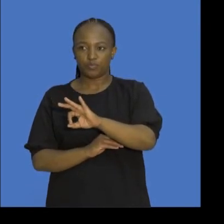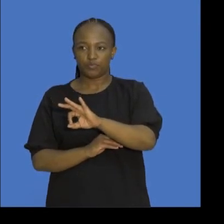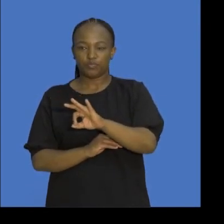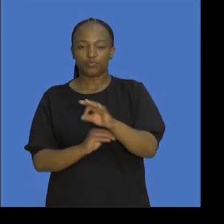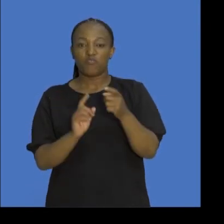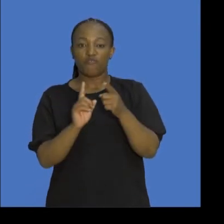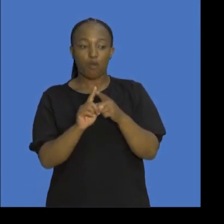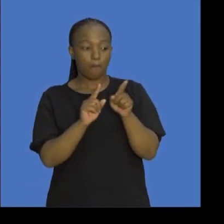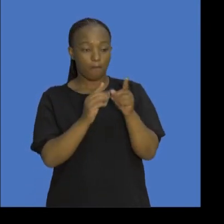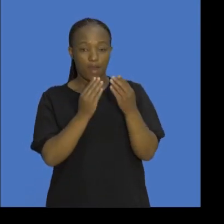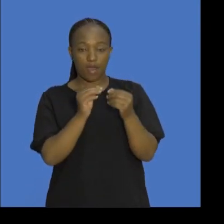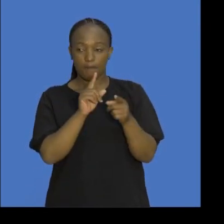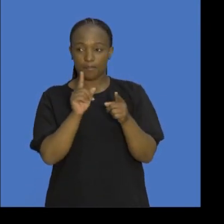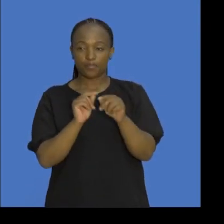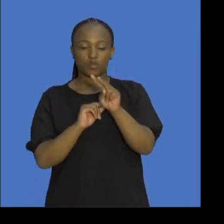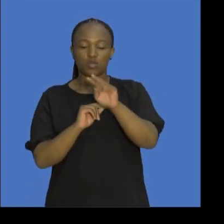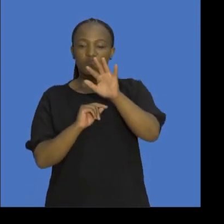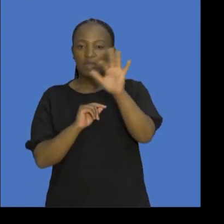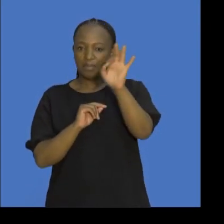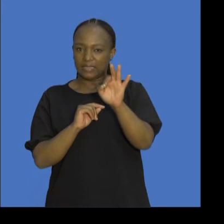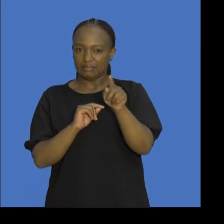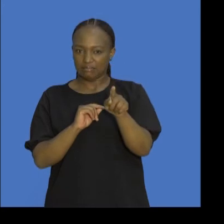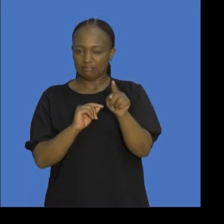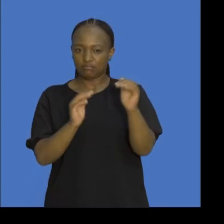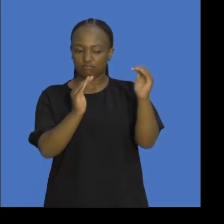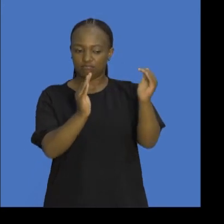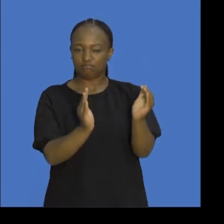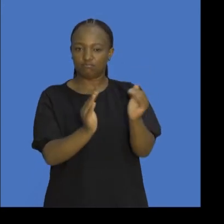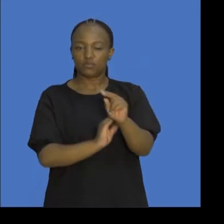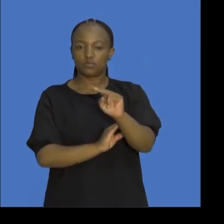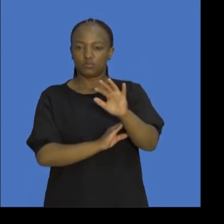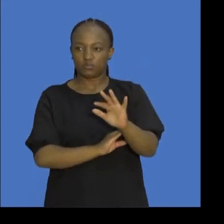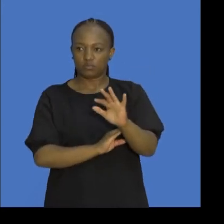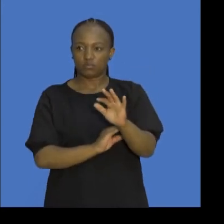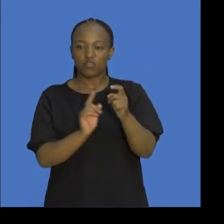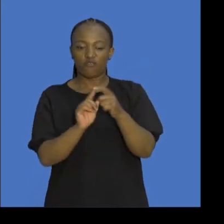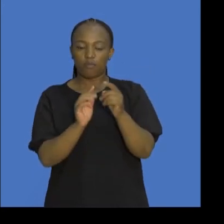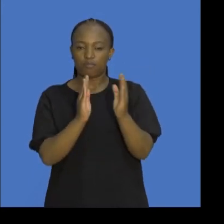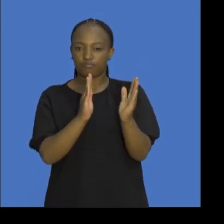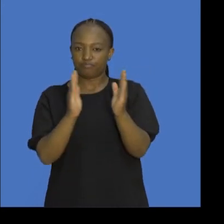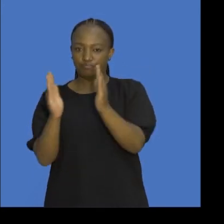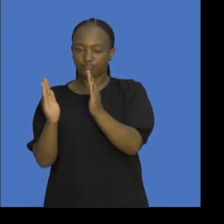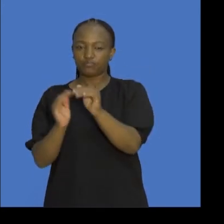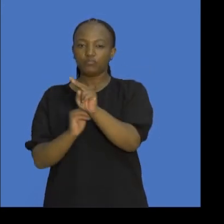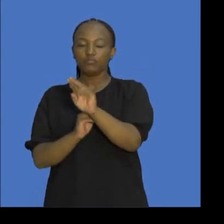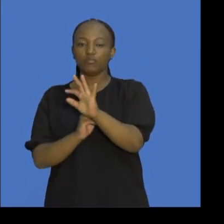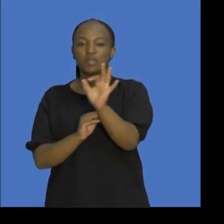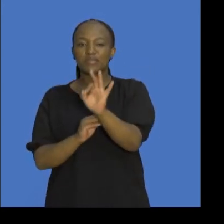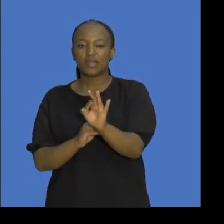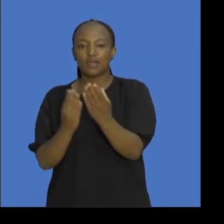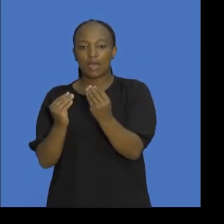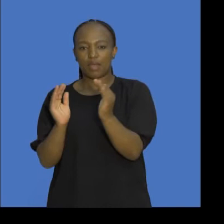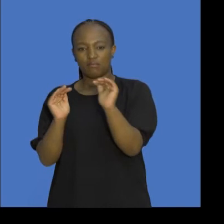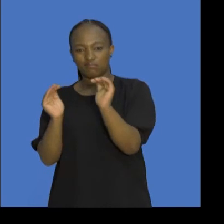there. So from there to there, you have 25% of data. And from there to there,